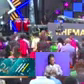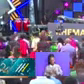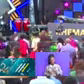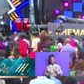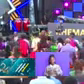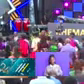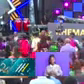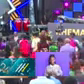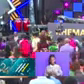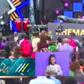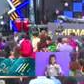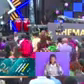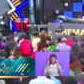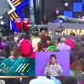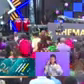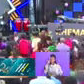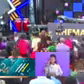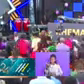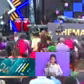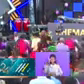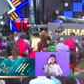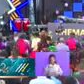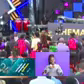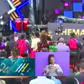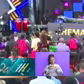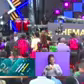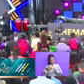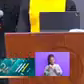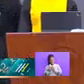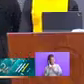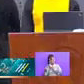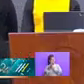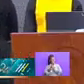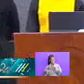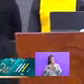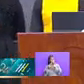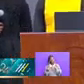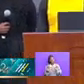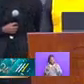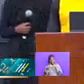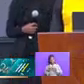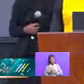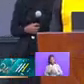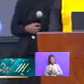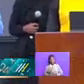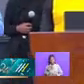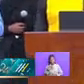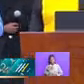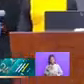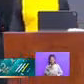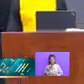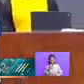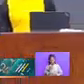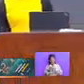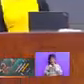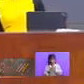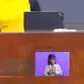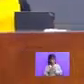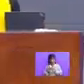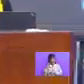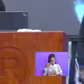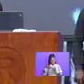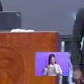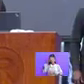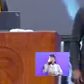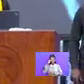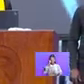childlessness I don't know why God take me this direction completely but I want to be obedient to what